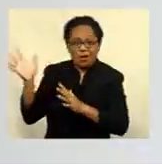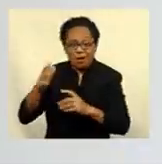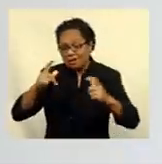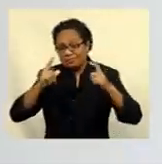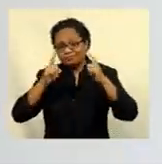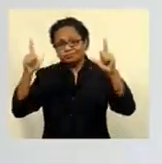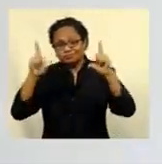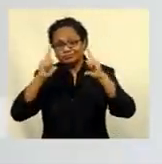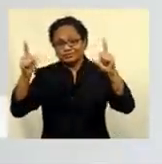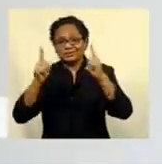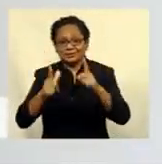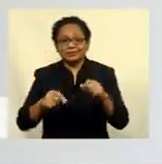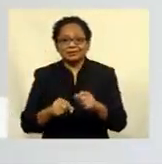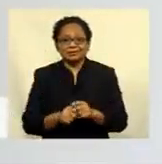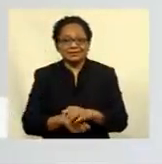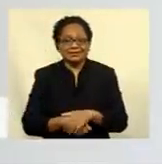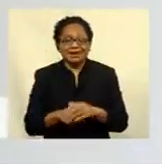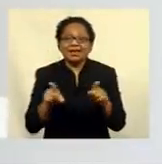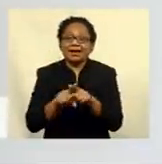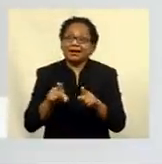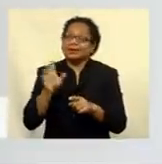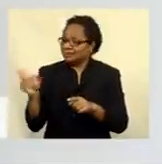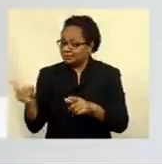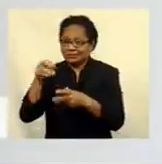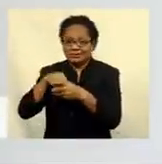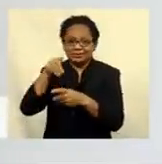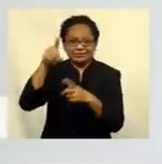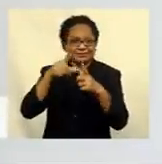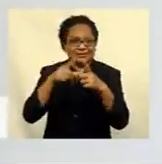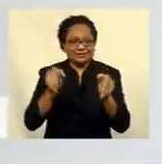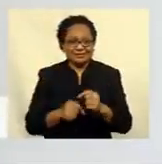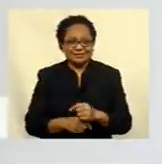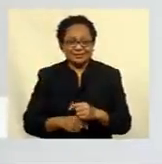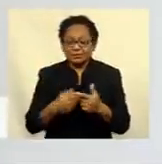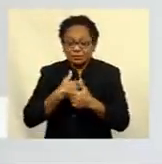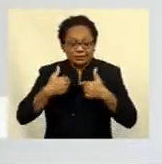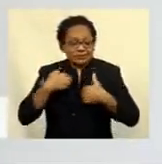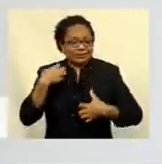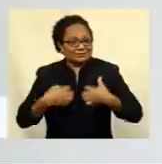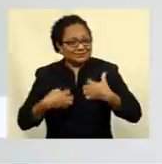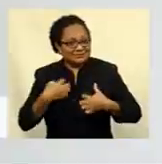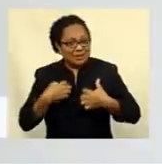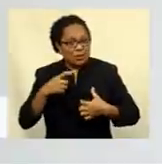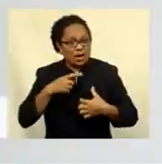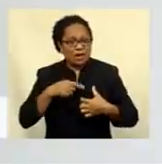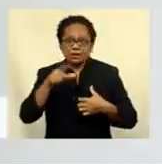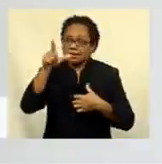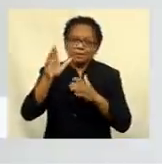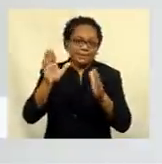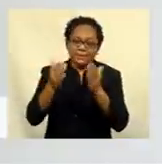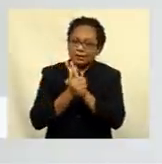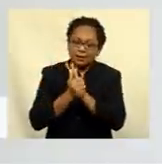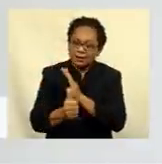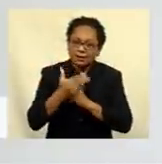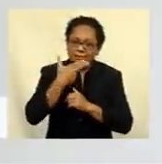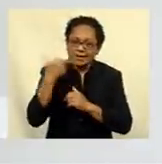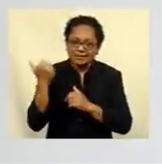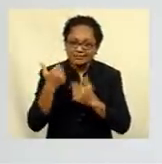Japan. We were so excited how his performance was so good, and